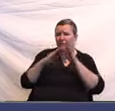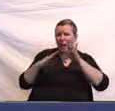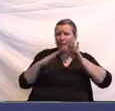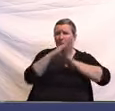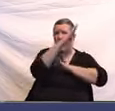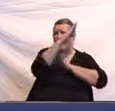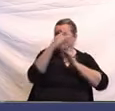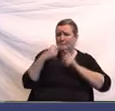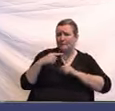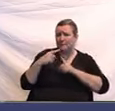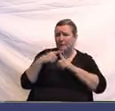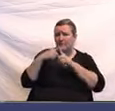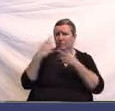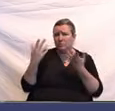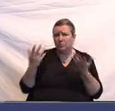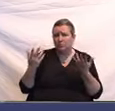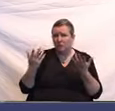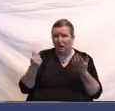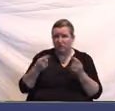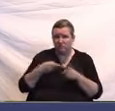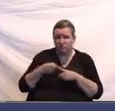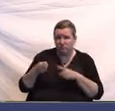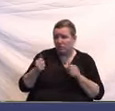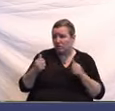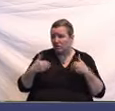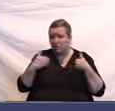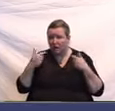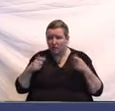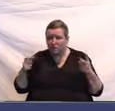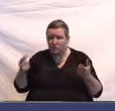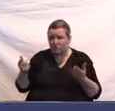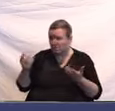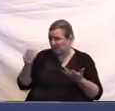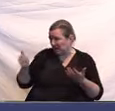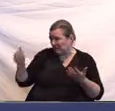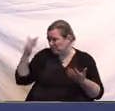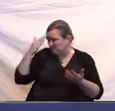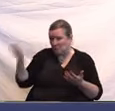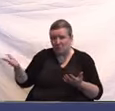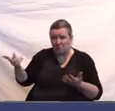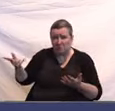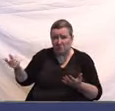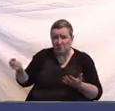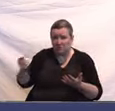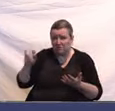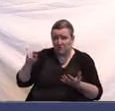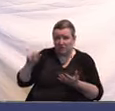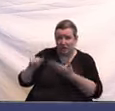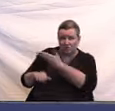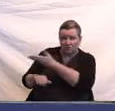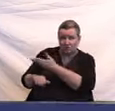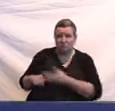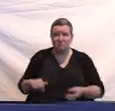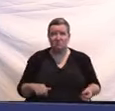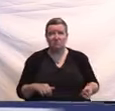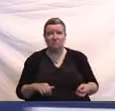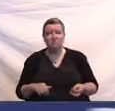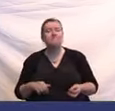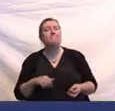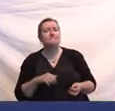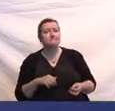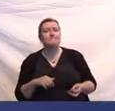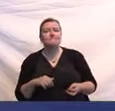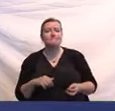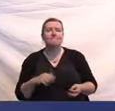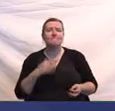among younger folks? I'm not sure. Do you have any color on the demographics? Tina, do you want to weigh in? And good to have you. Thank